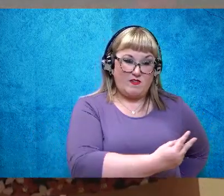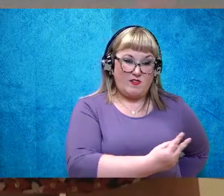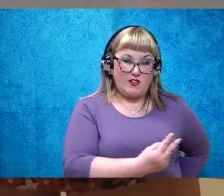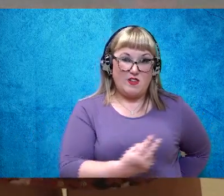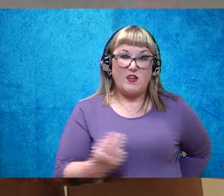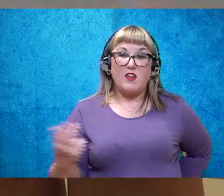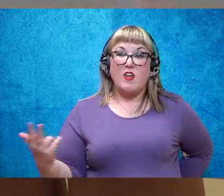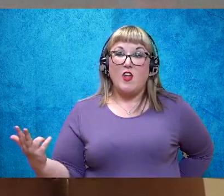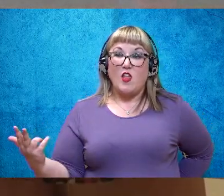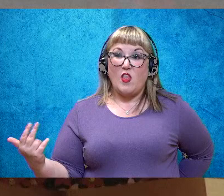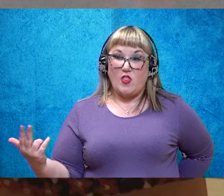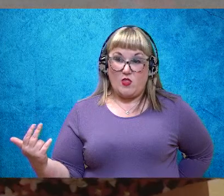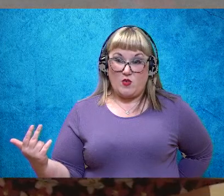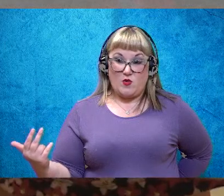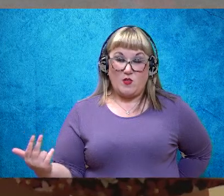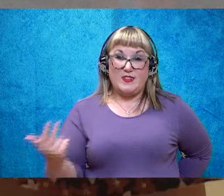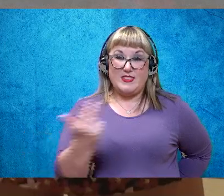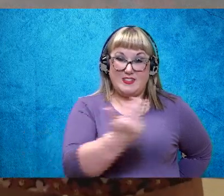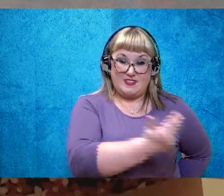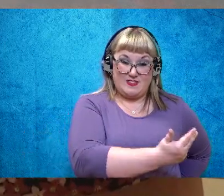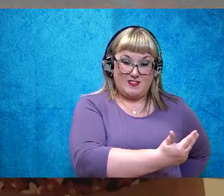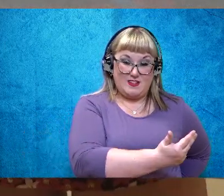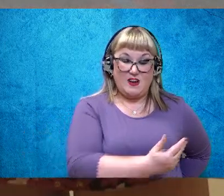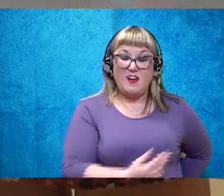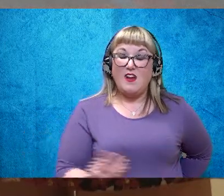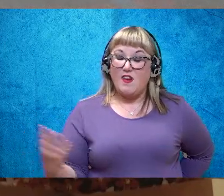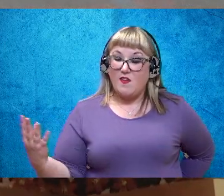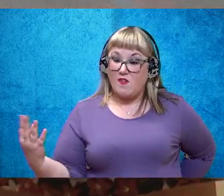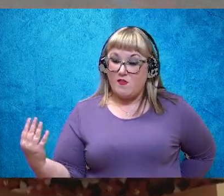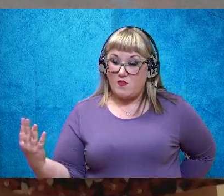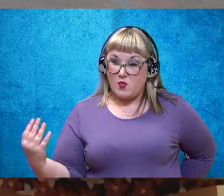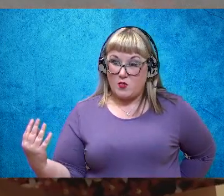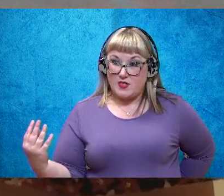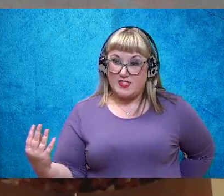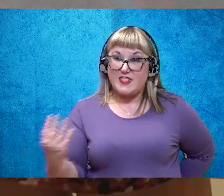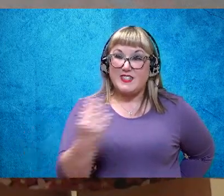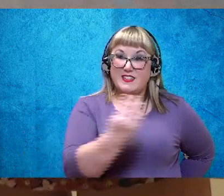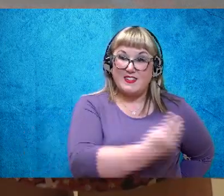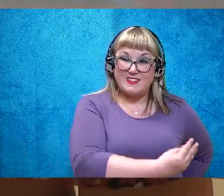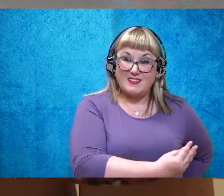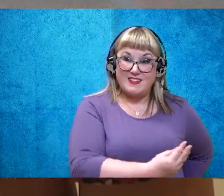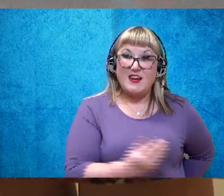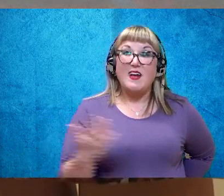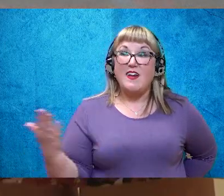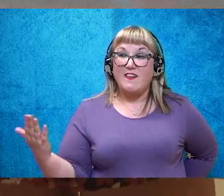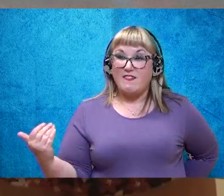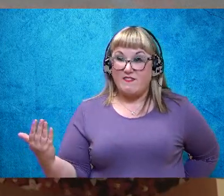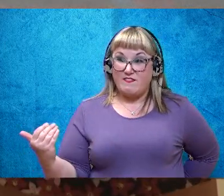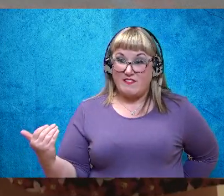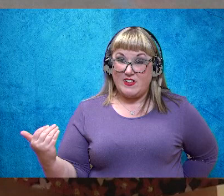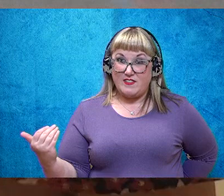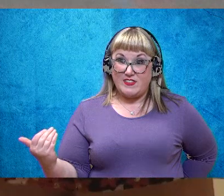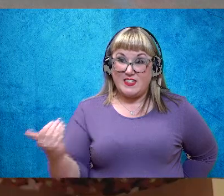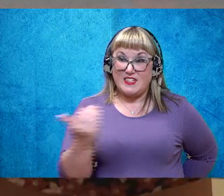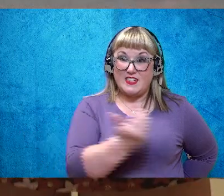12, 13, 14,